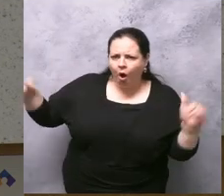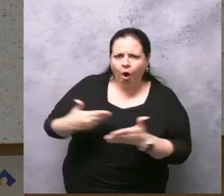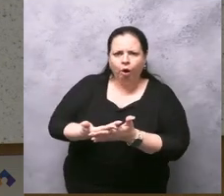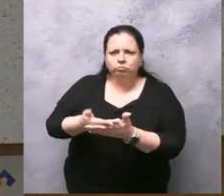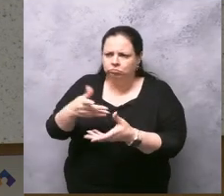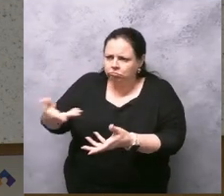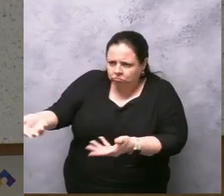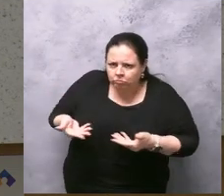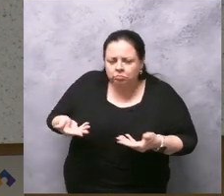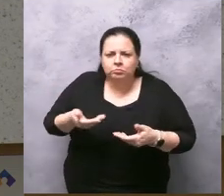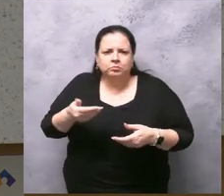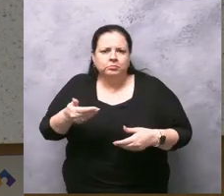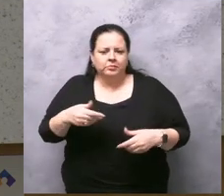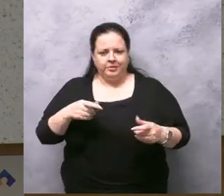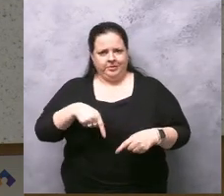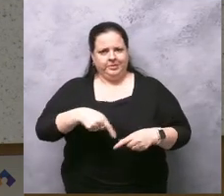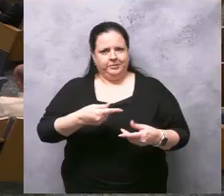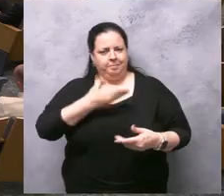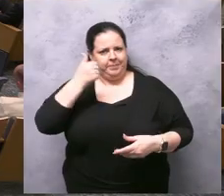to teach. Thank you.